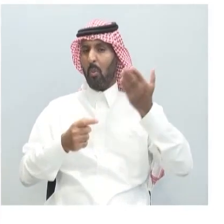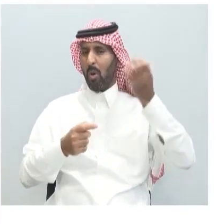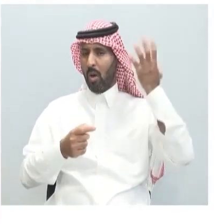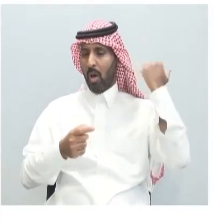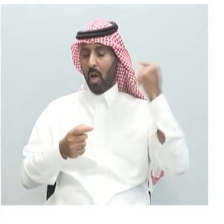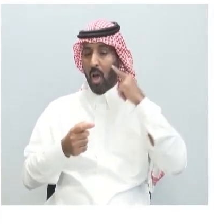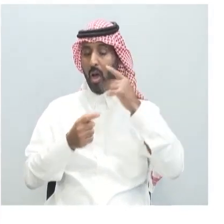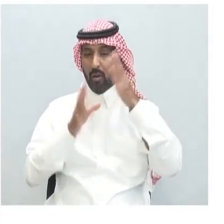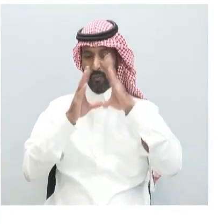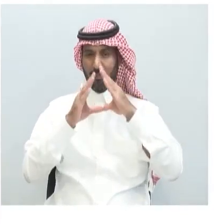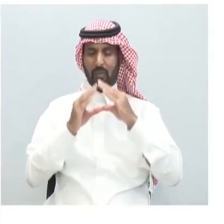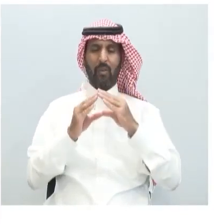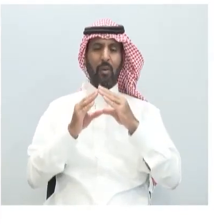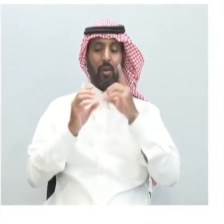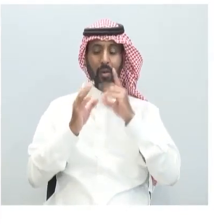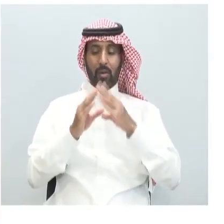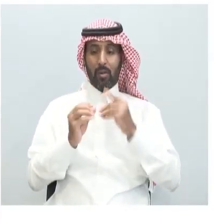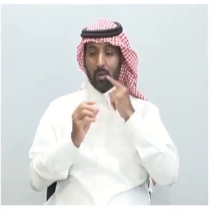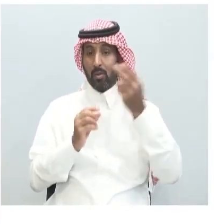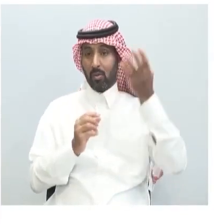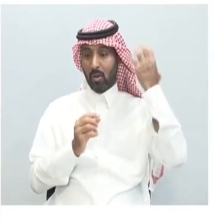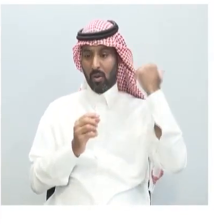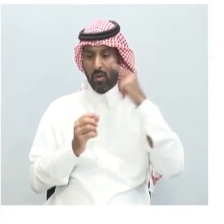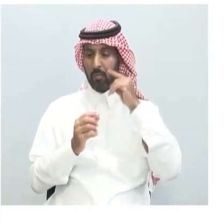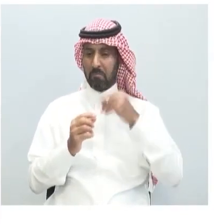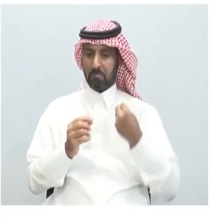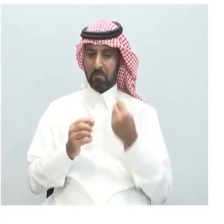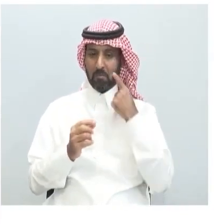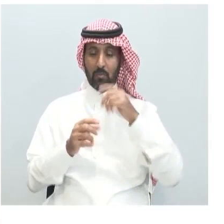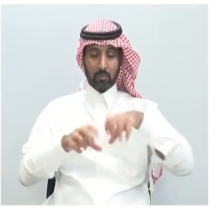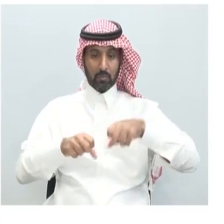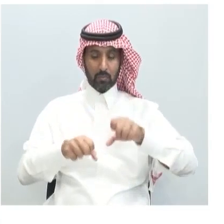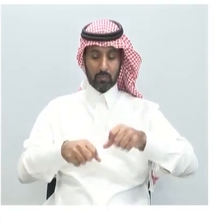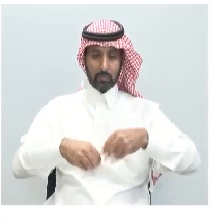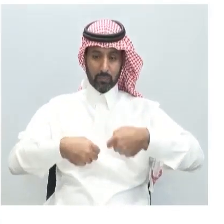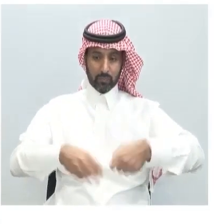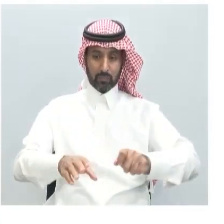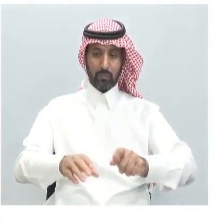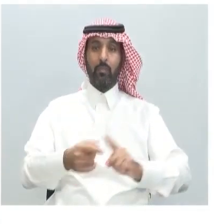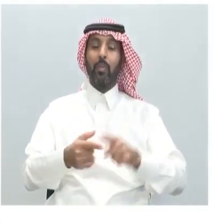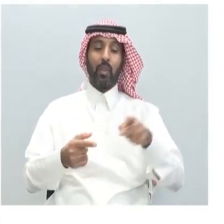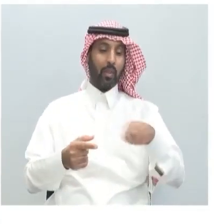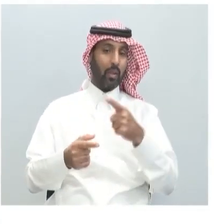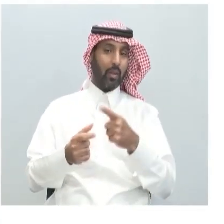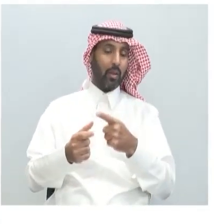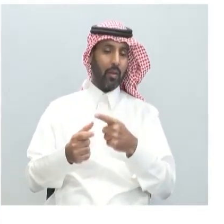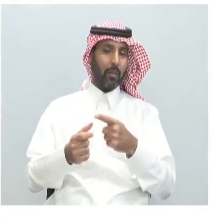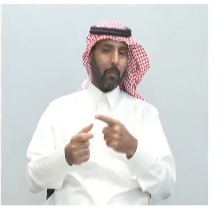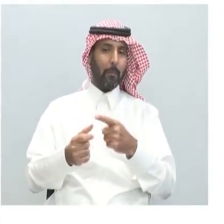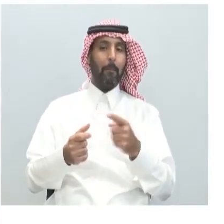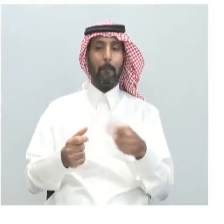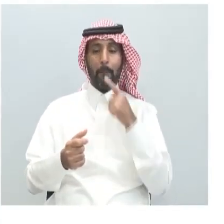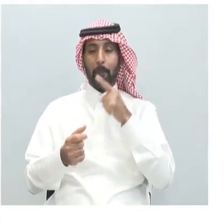apartment has old Egyptian wonderful rug. So the correct answer here is